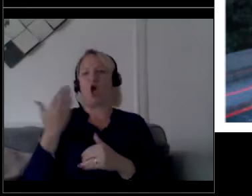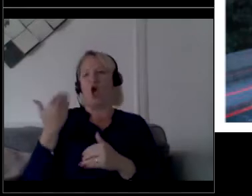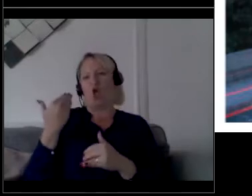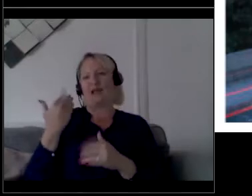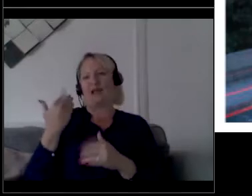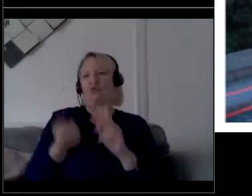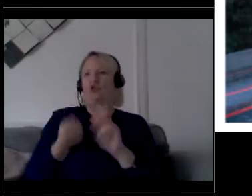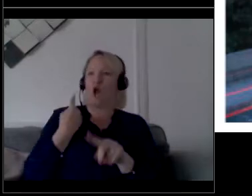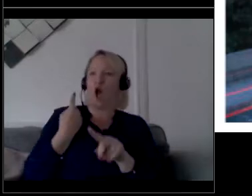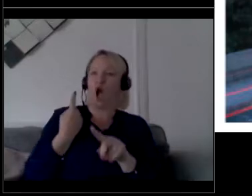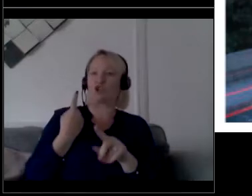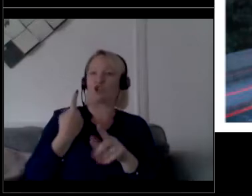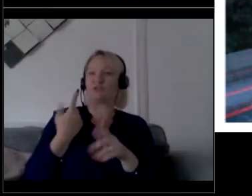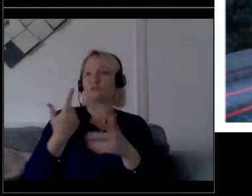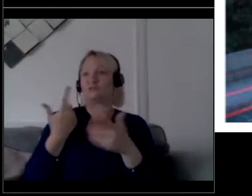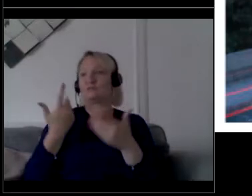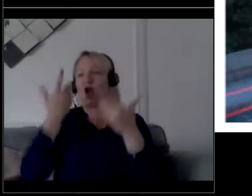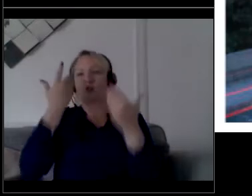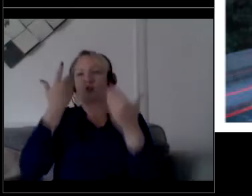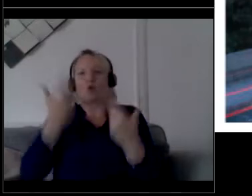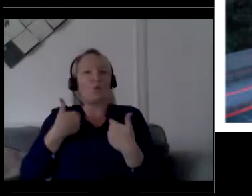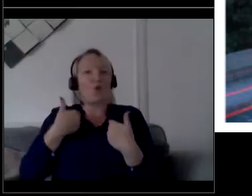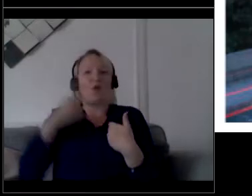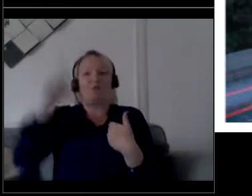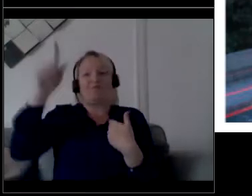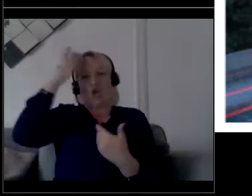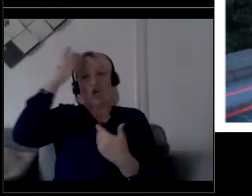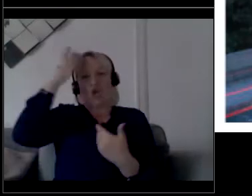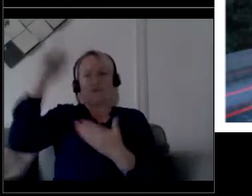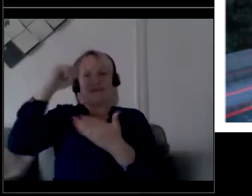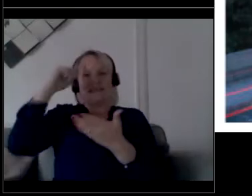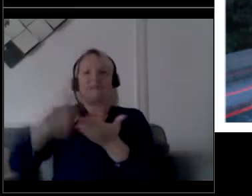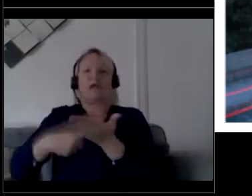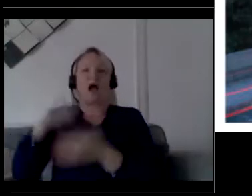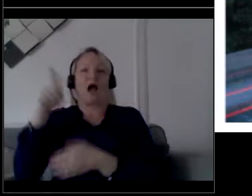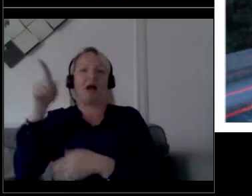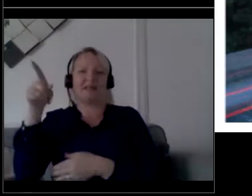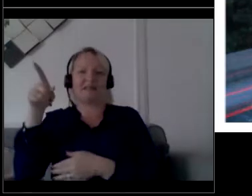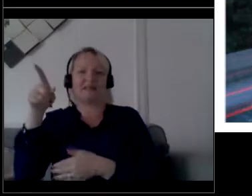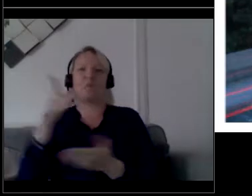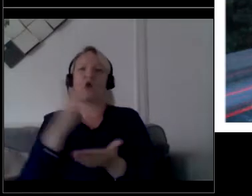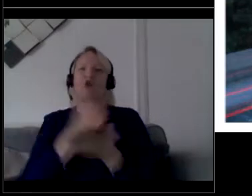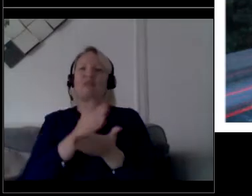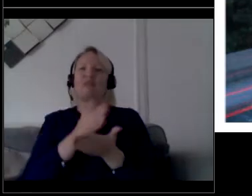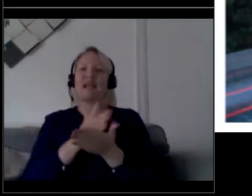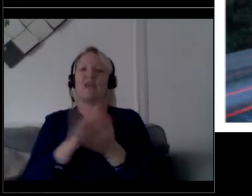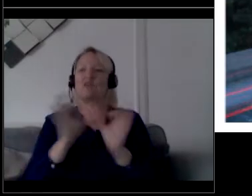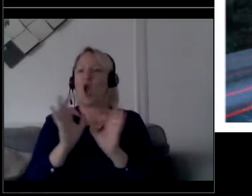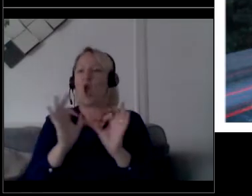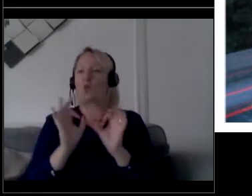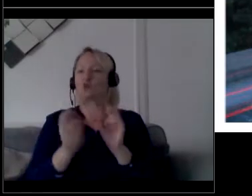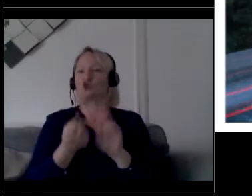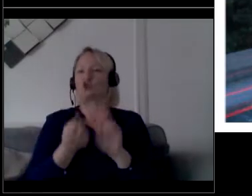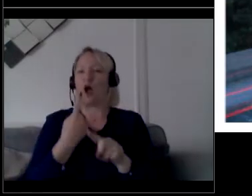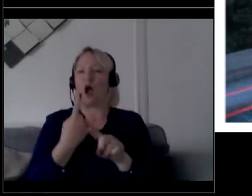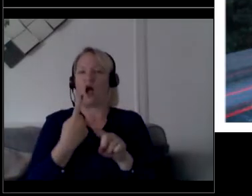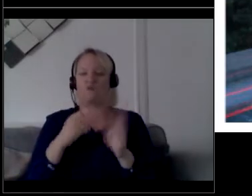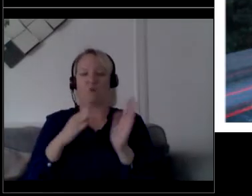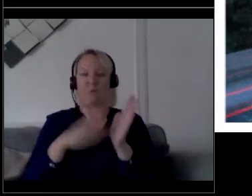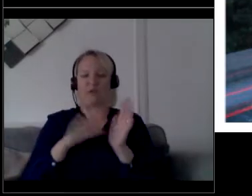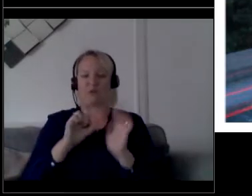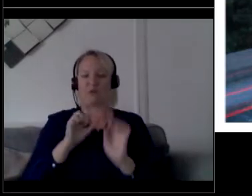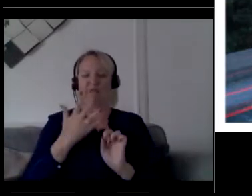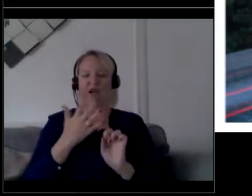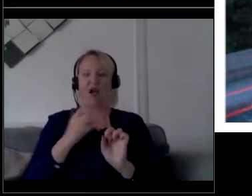charging really is a matter for the government. And to be clear, there would be no charge for using the road between the M25 and